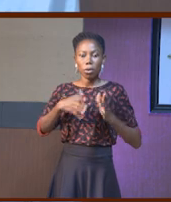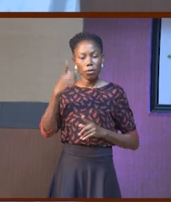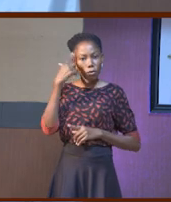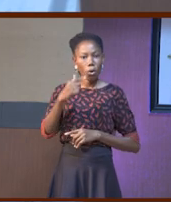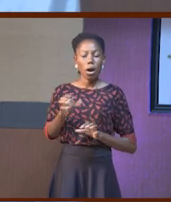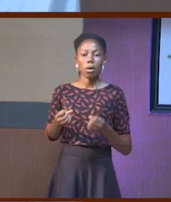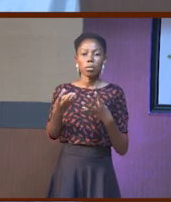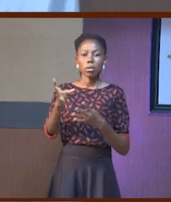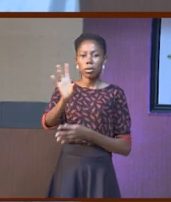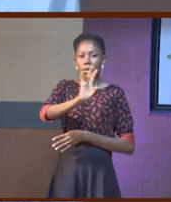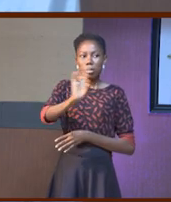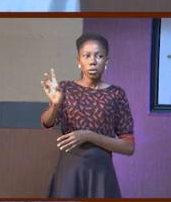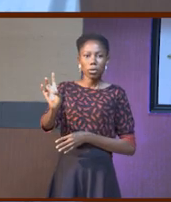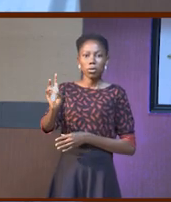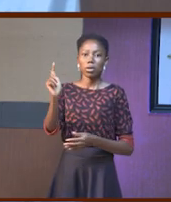sum of